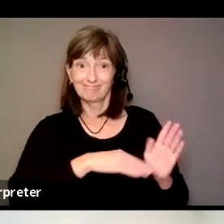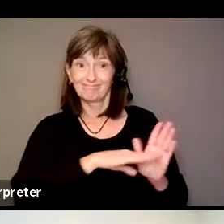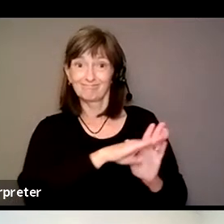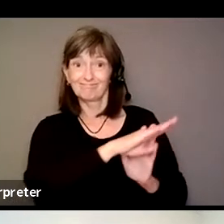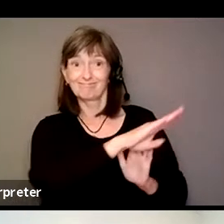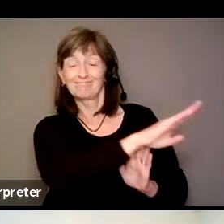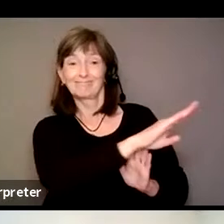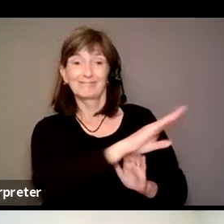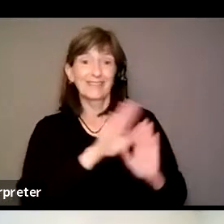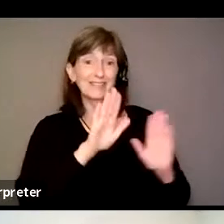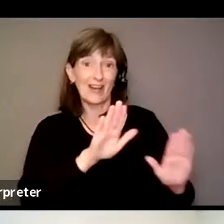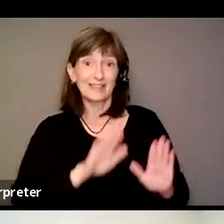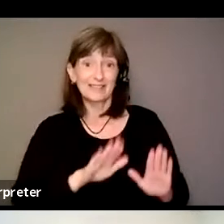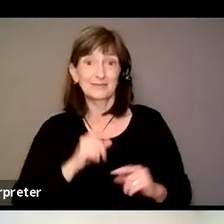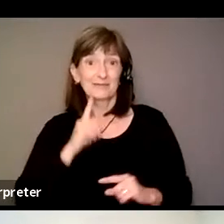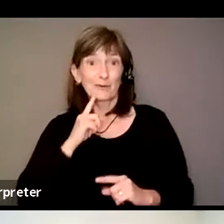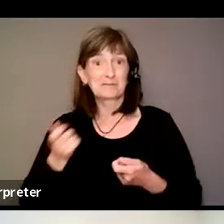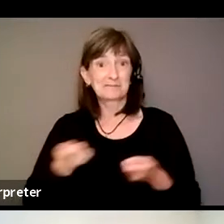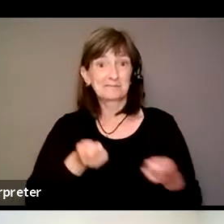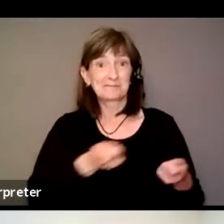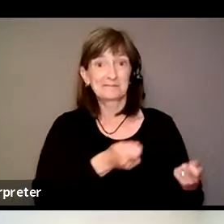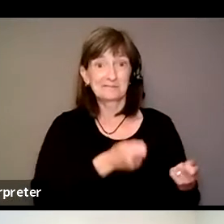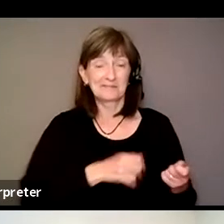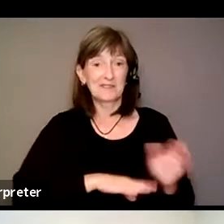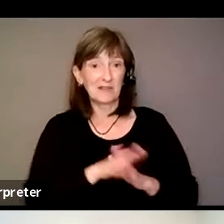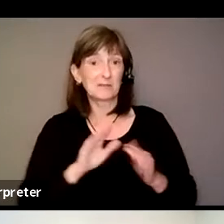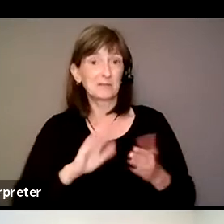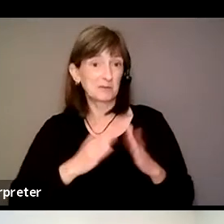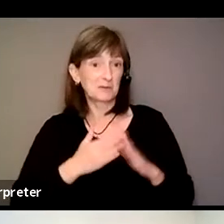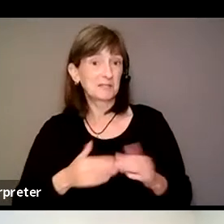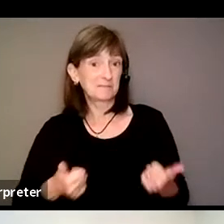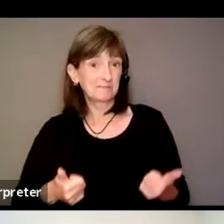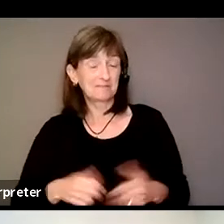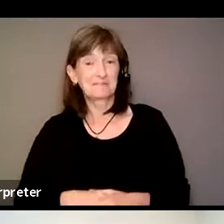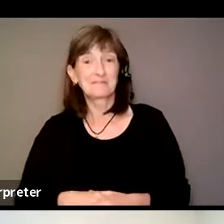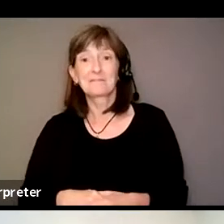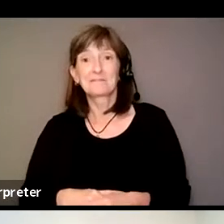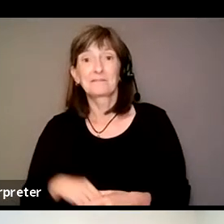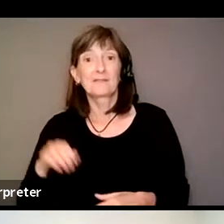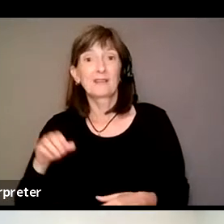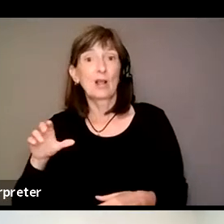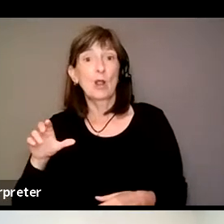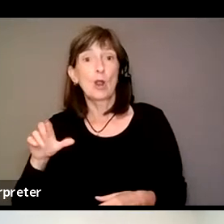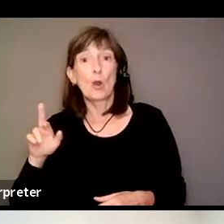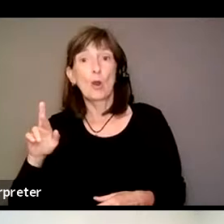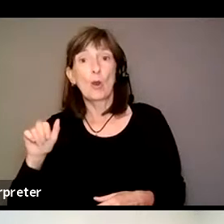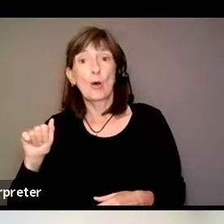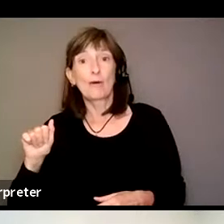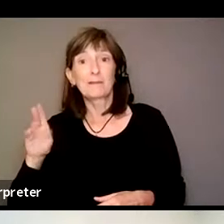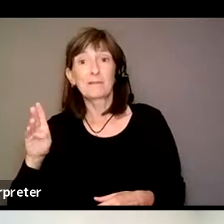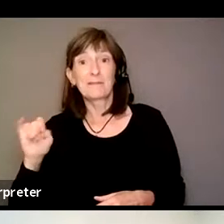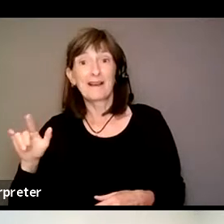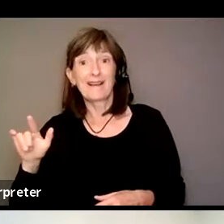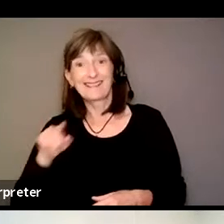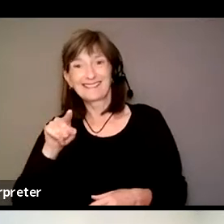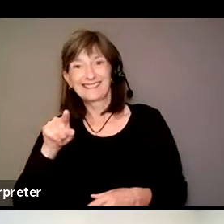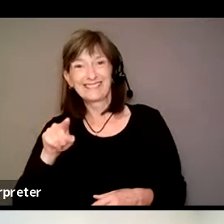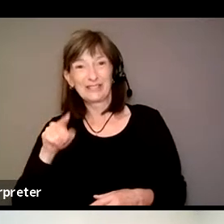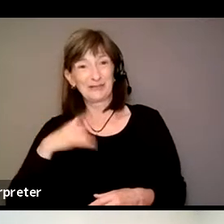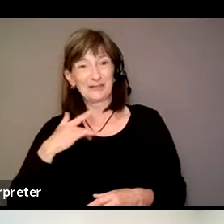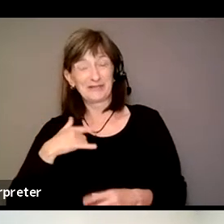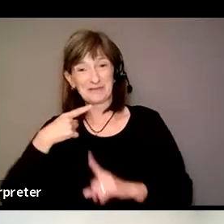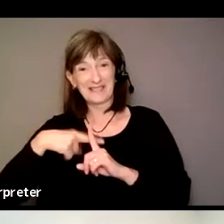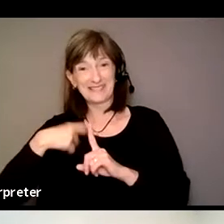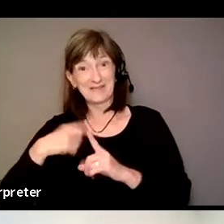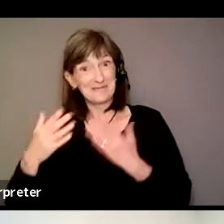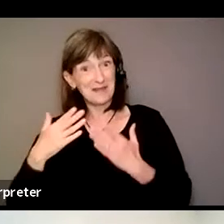things to influence growth and development in your community. And Laurabel, that must be encouraging for you to hear as well. A council that